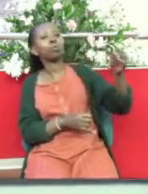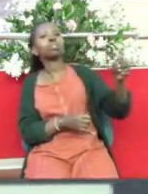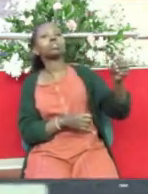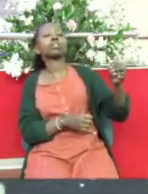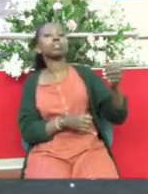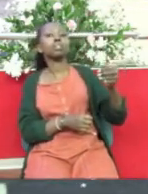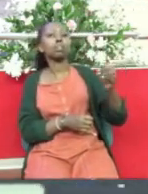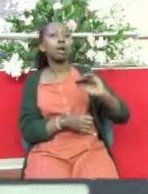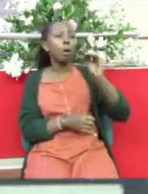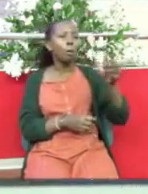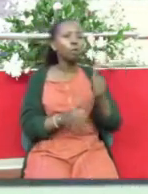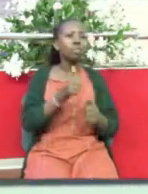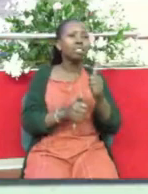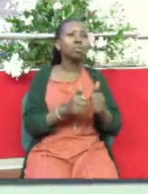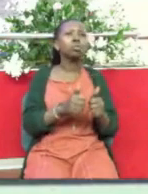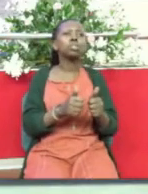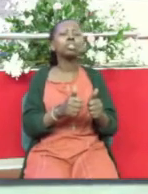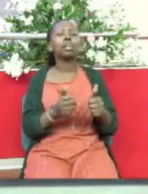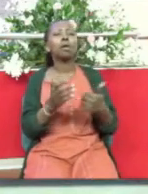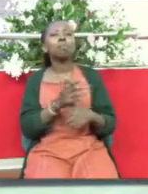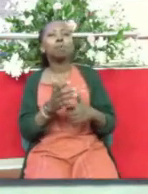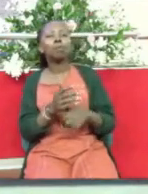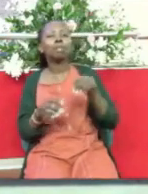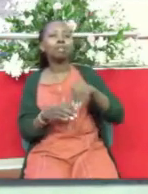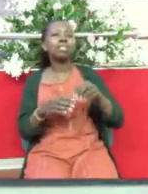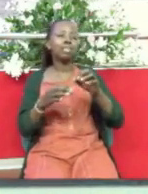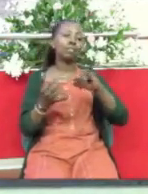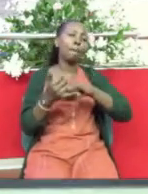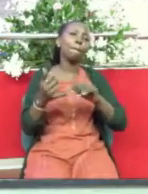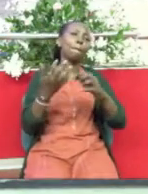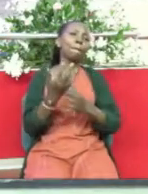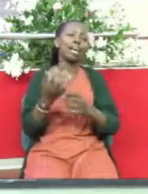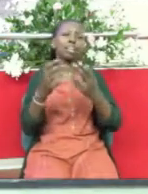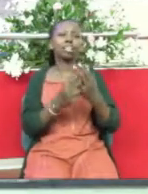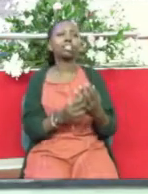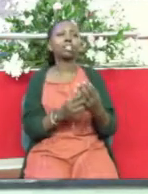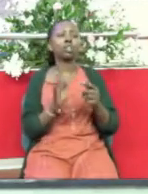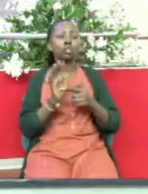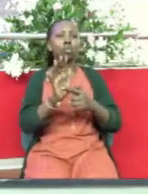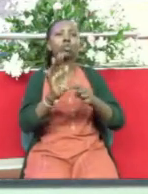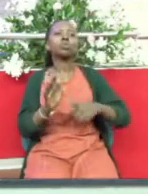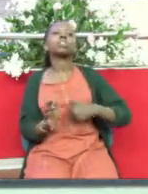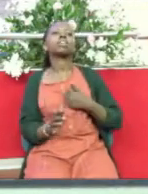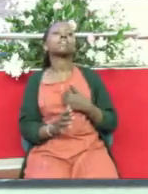You who has been bothering my marriage, who are you? Can you identify yourself?